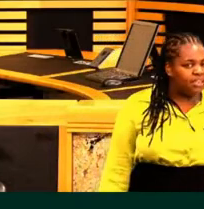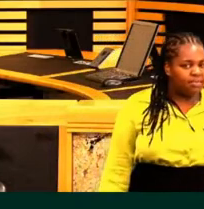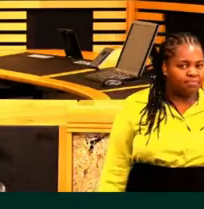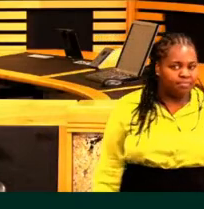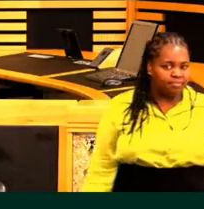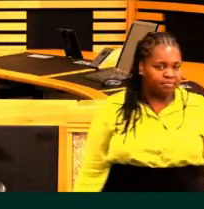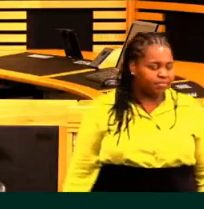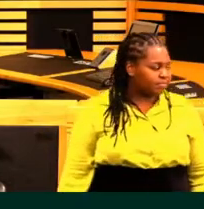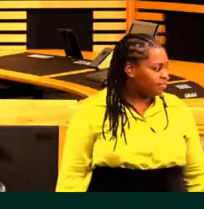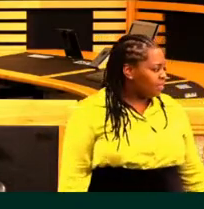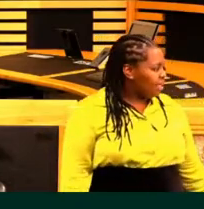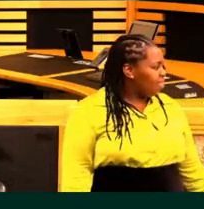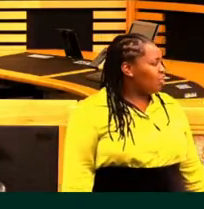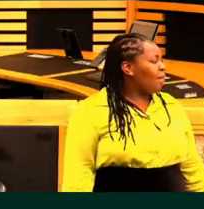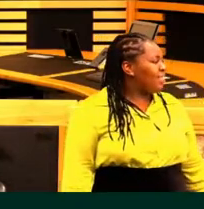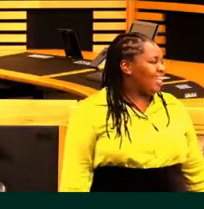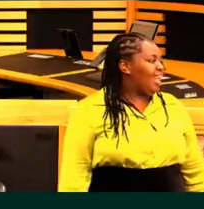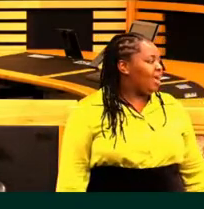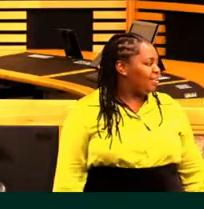thank you